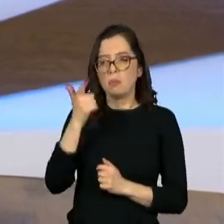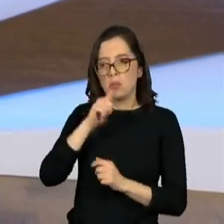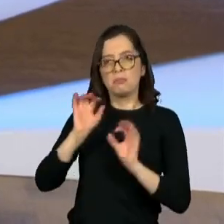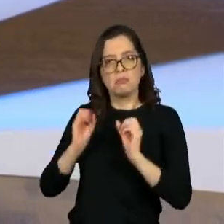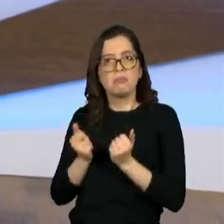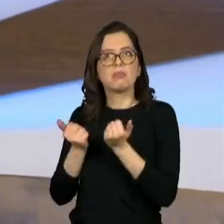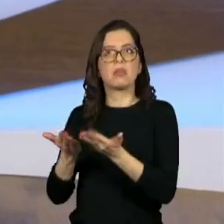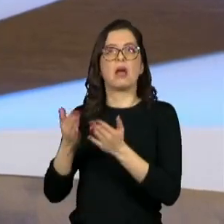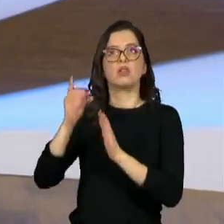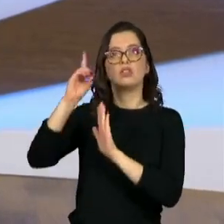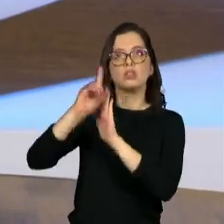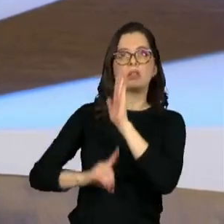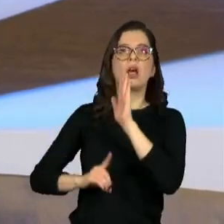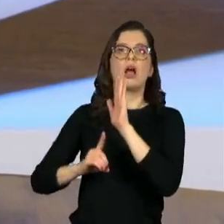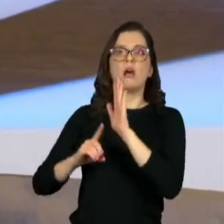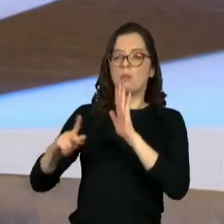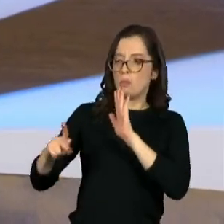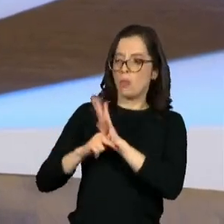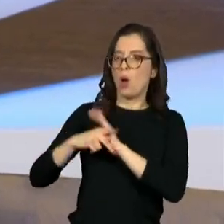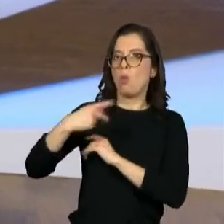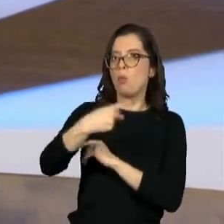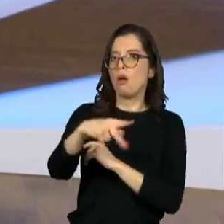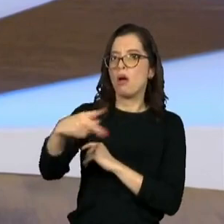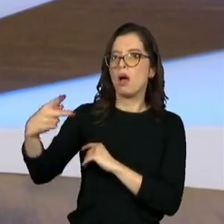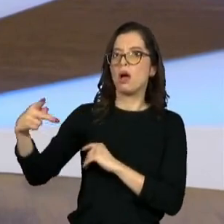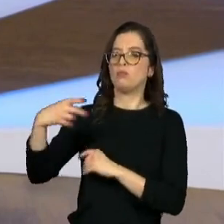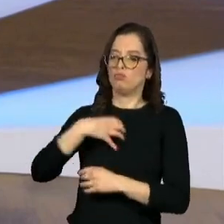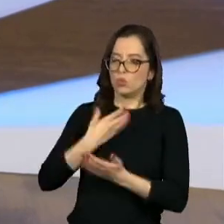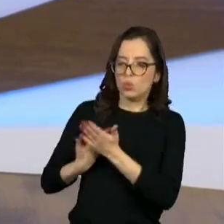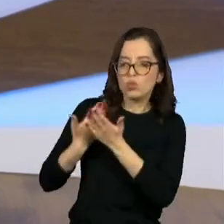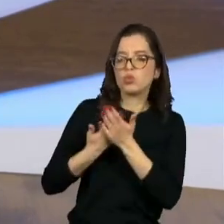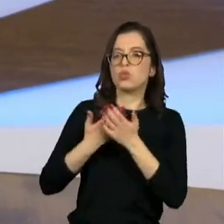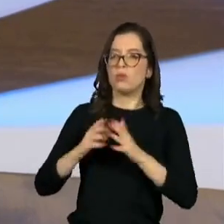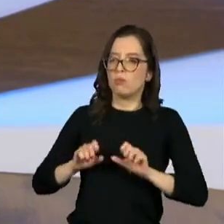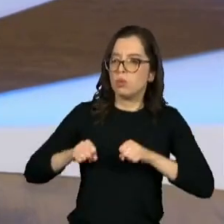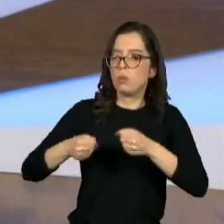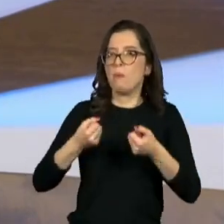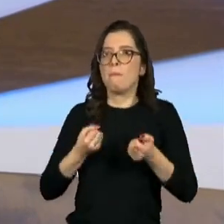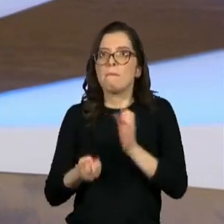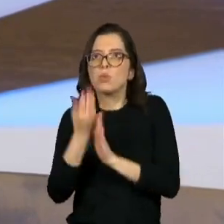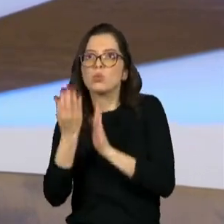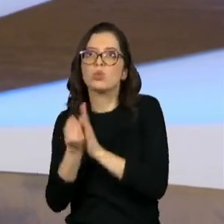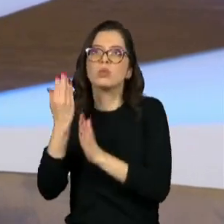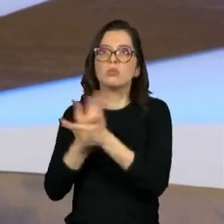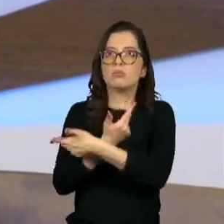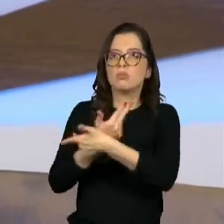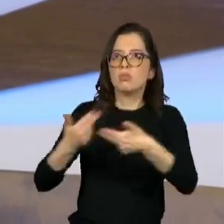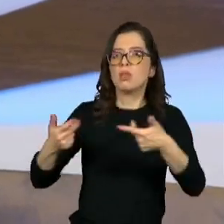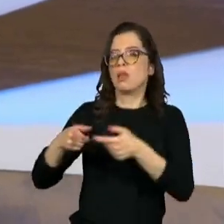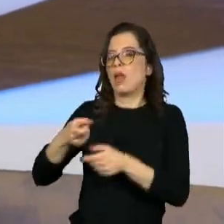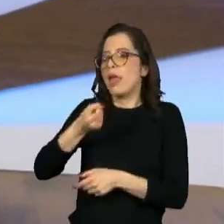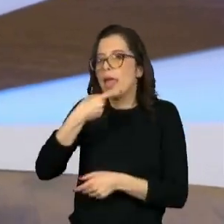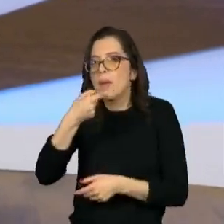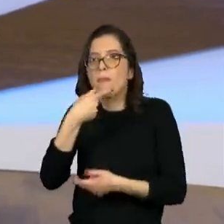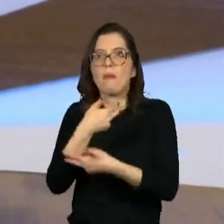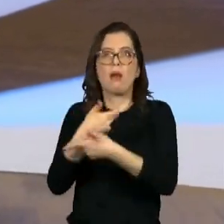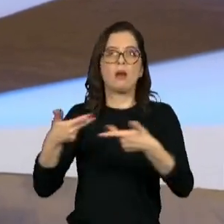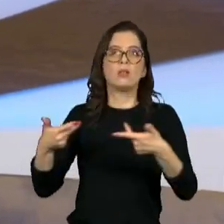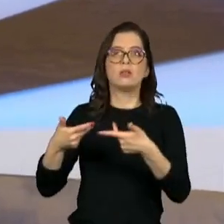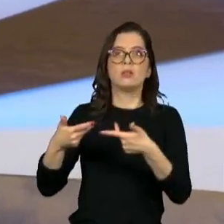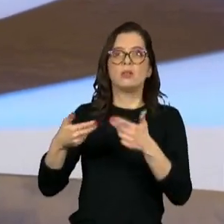intellectual property rights enforceable in various countries, preventing generic drug manufacturing even,